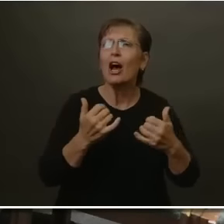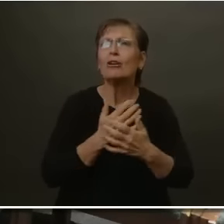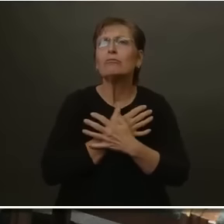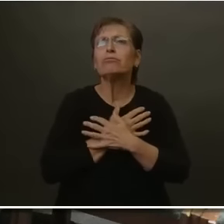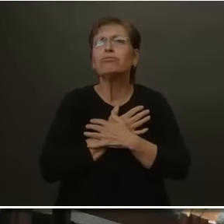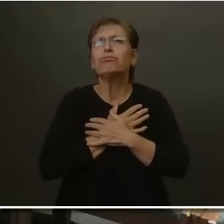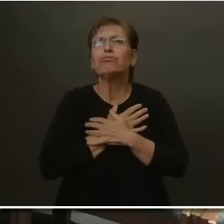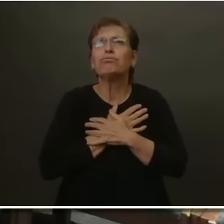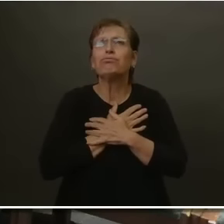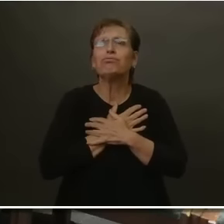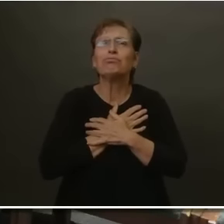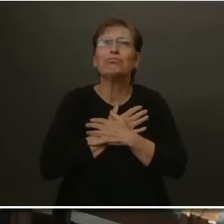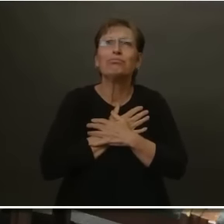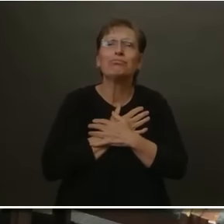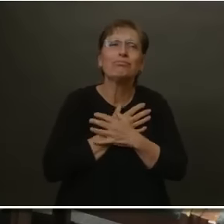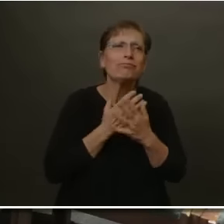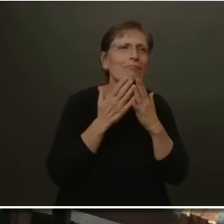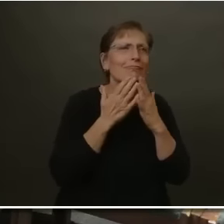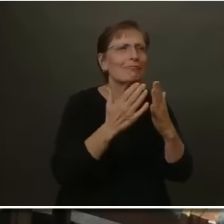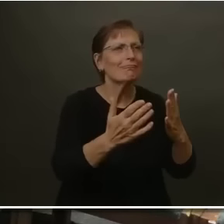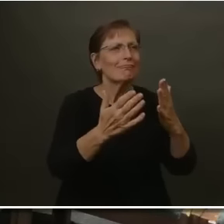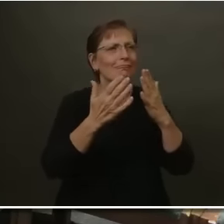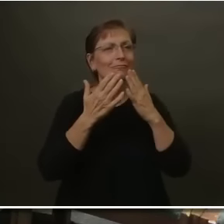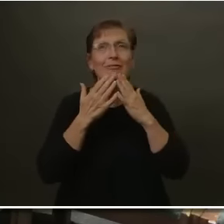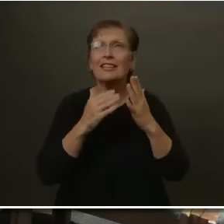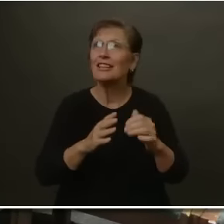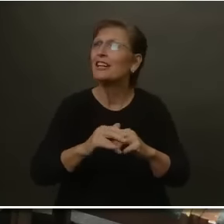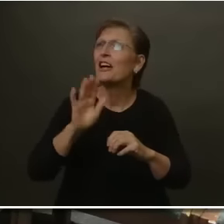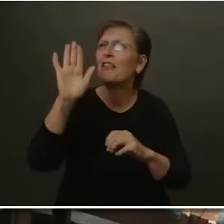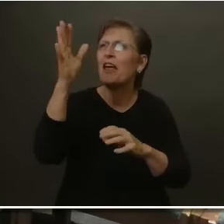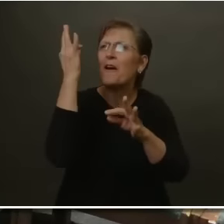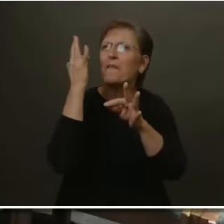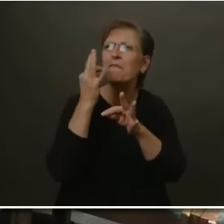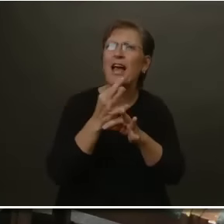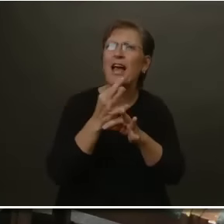Thank you.